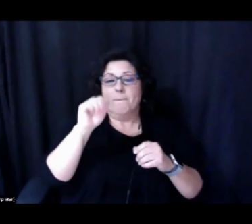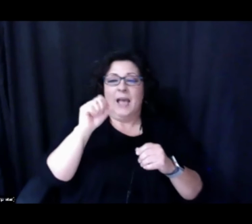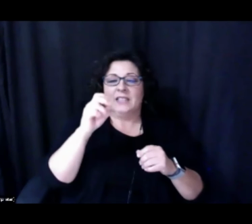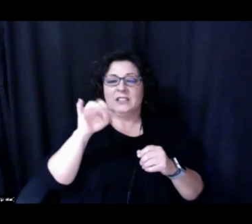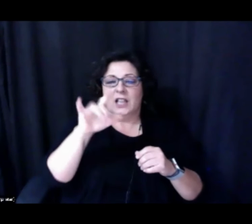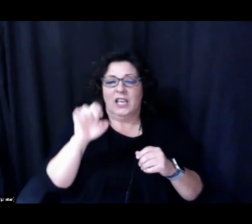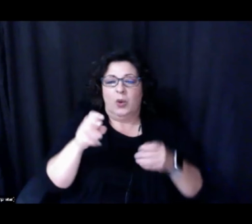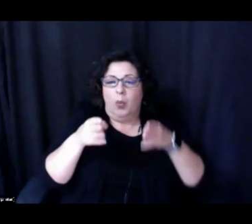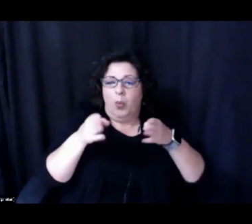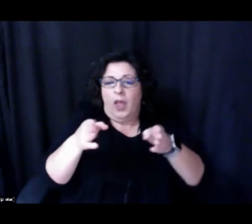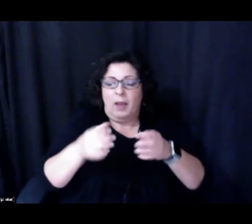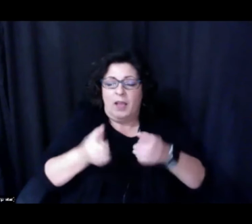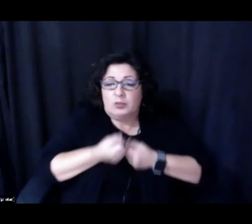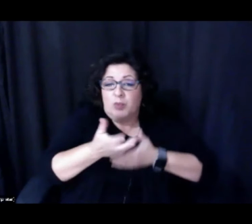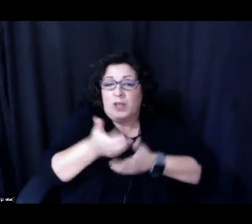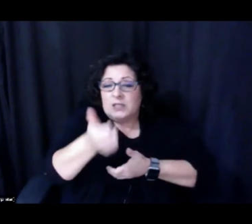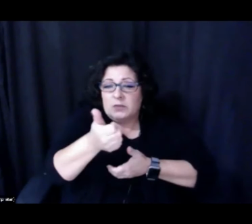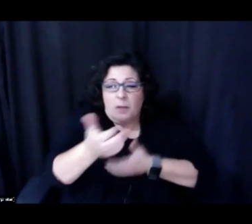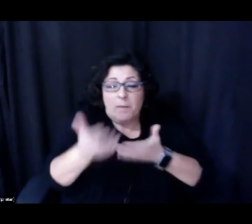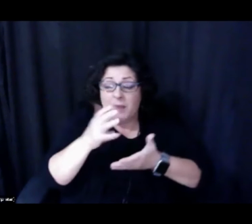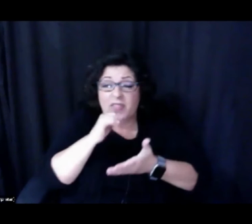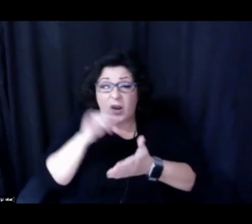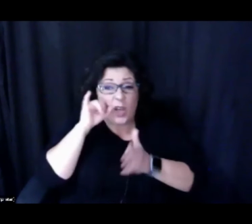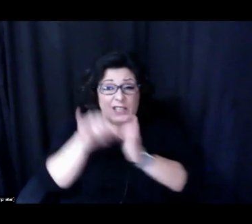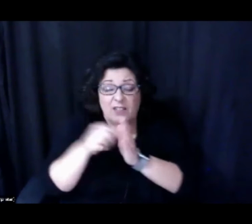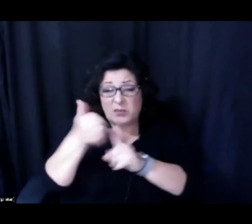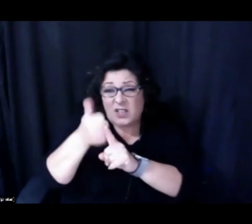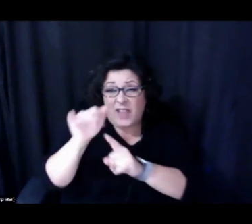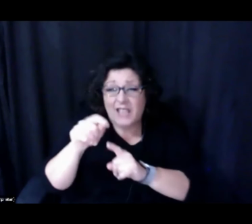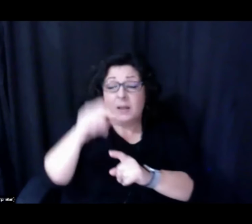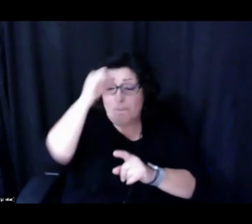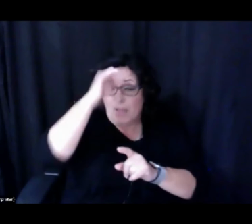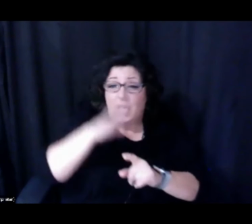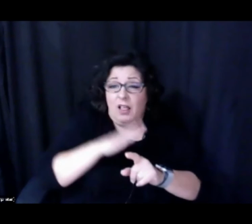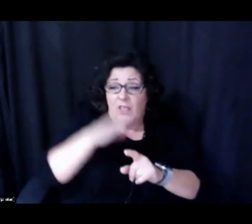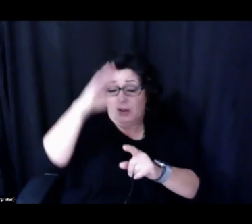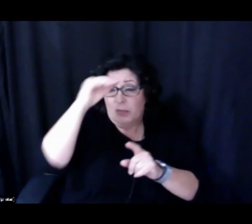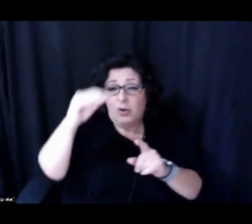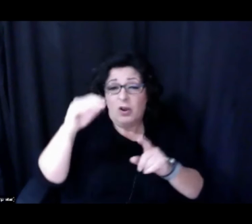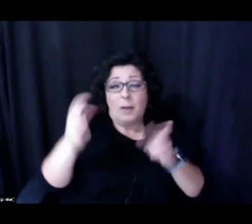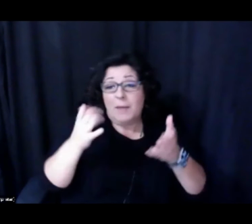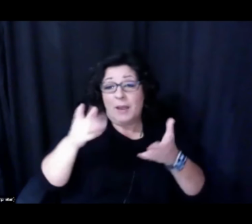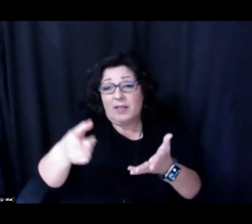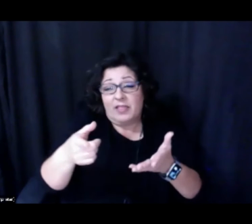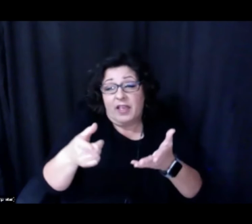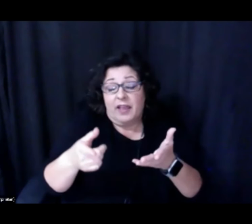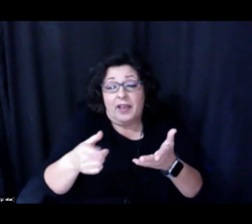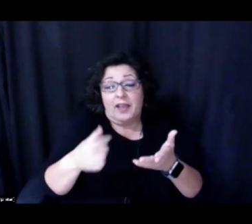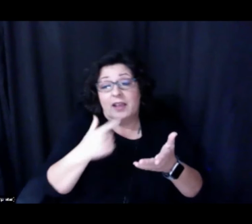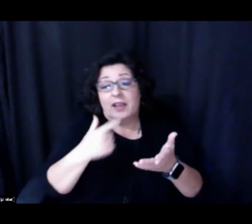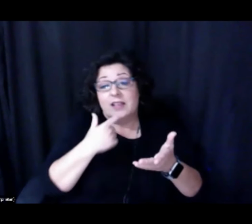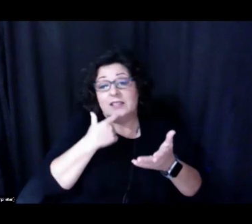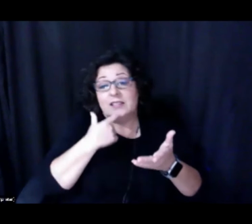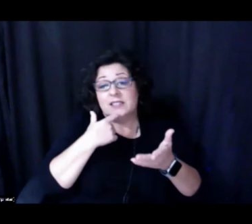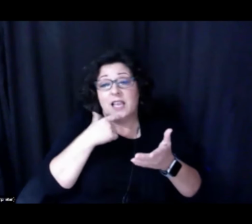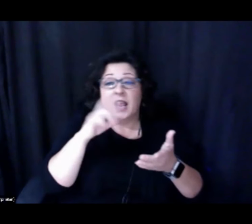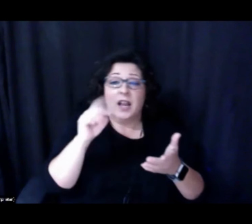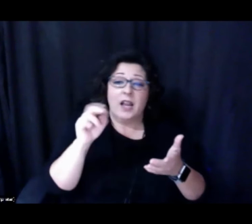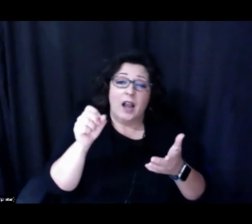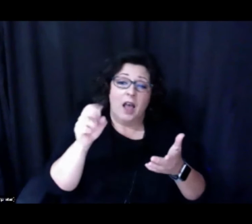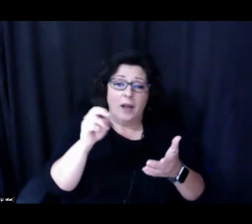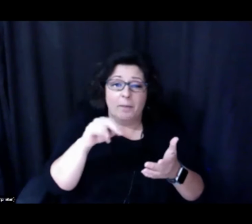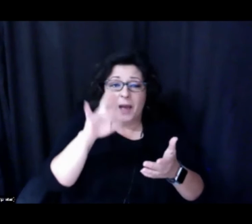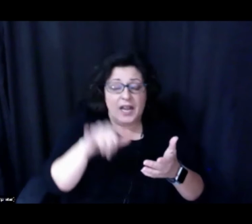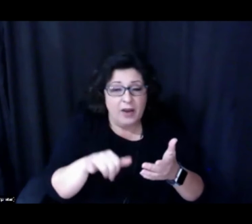They may or may not identify as male, right? So they may identify as non-binary transmasculine. They may identify